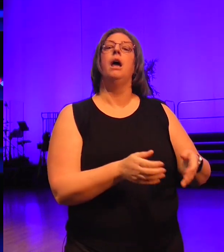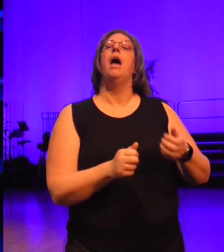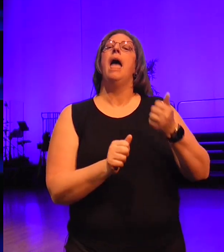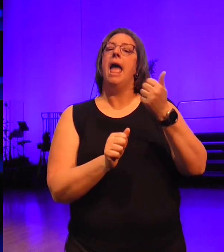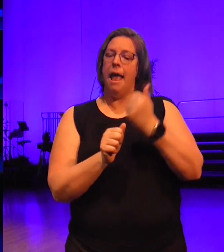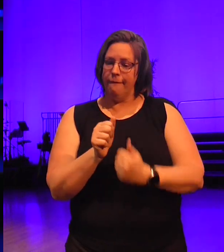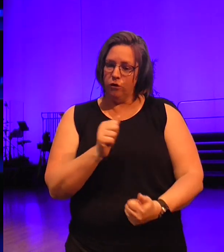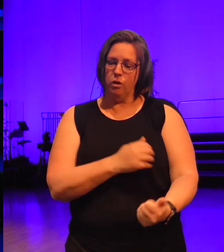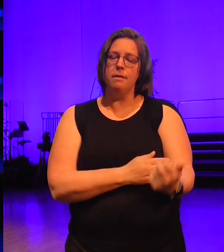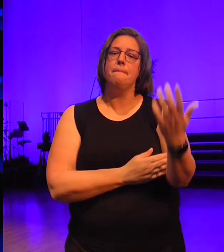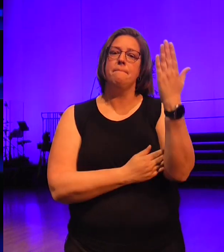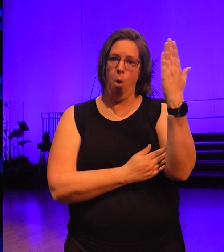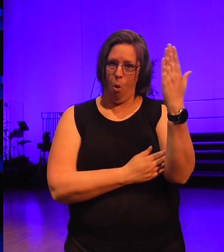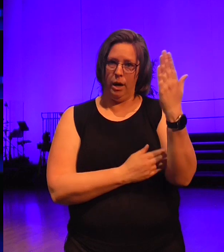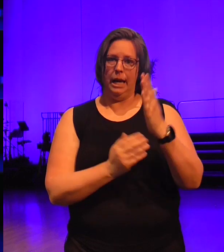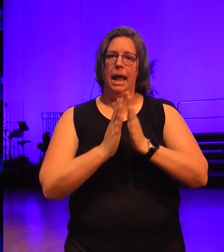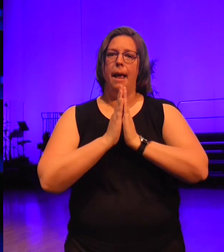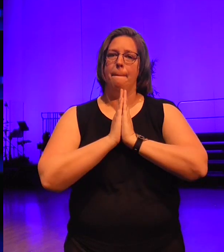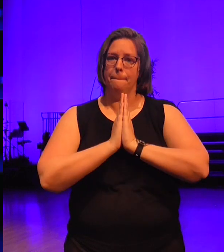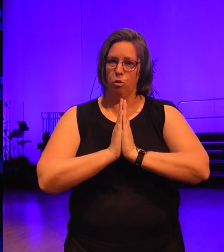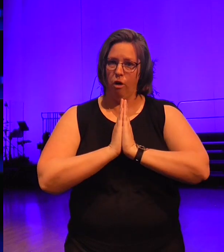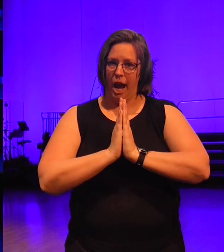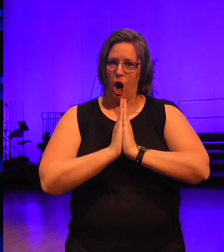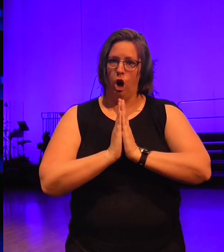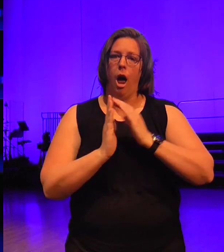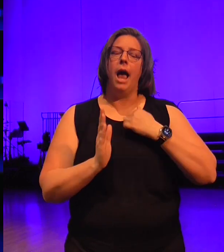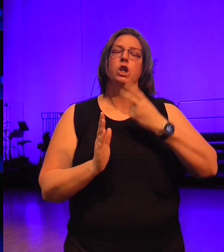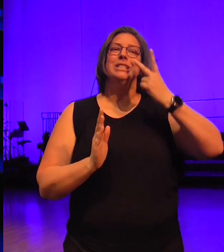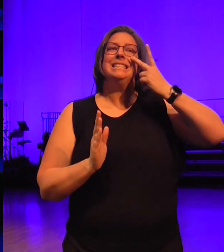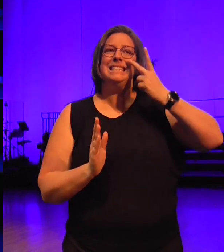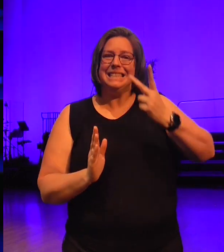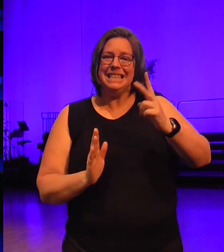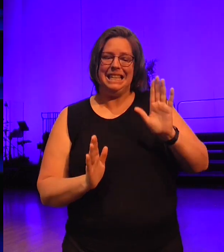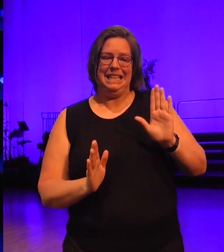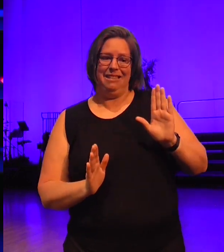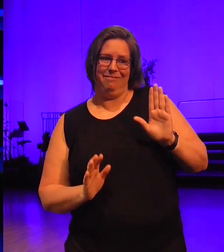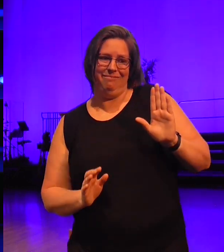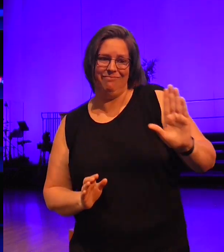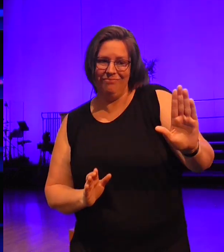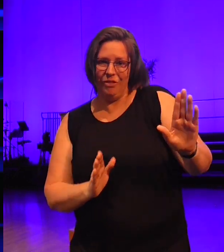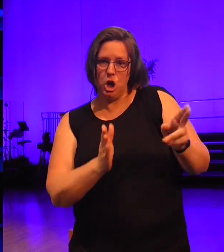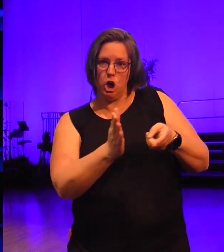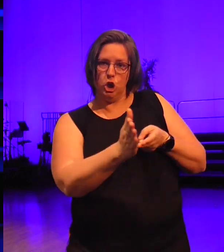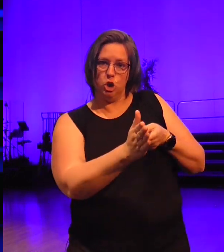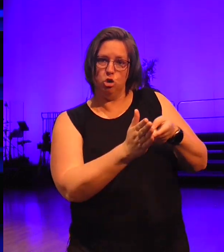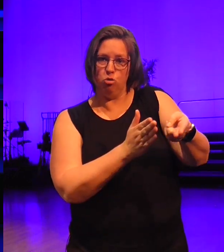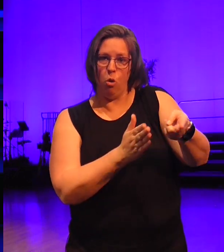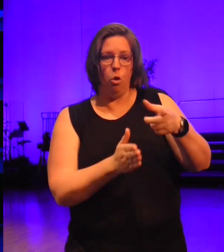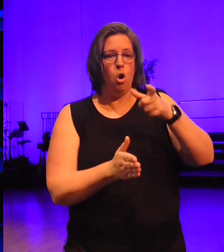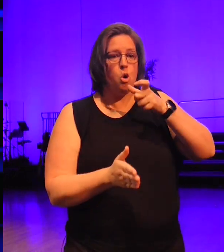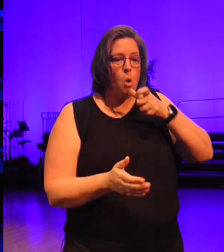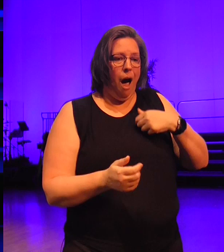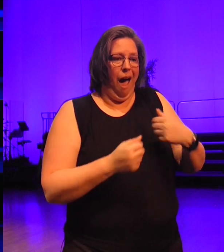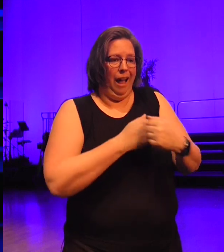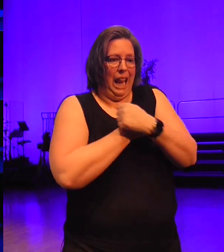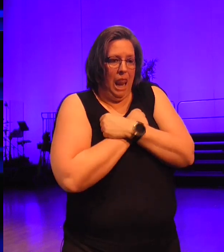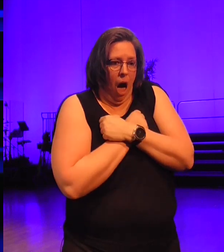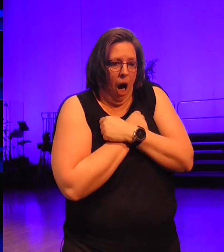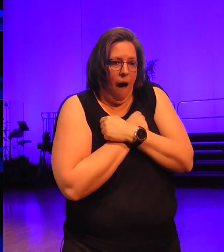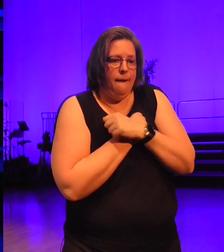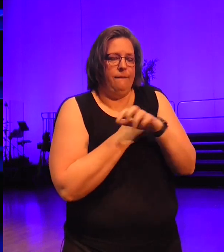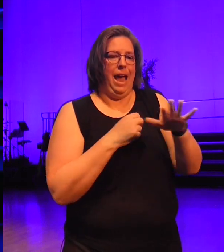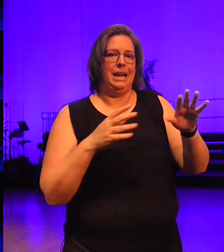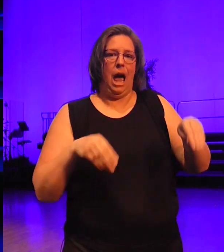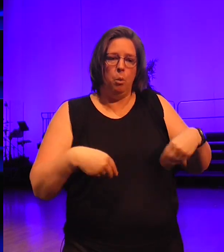prayer, I could see the spiritual truth of this person who I love, who they really are. I could surround them in love